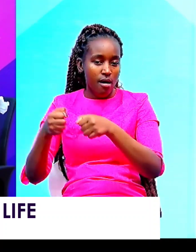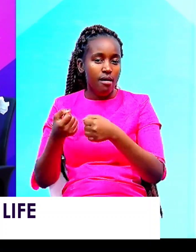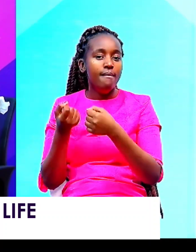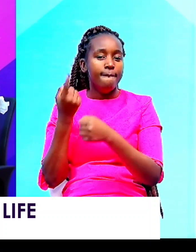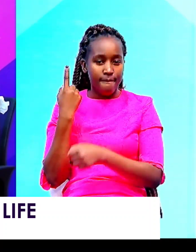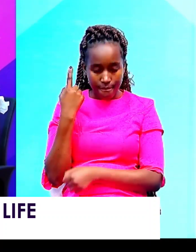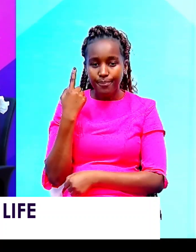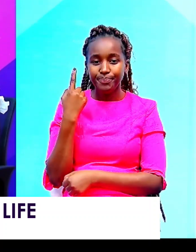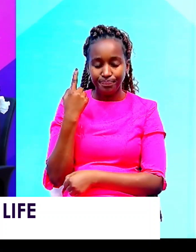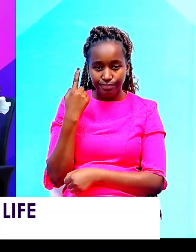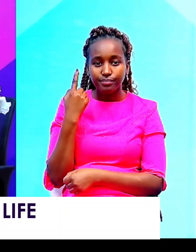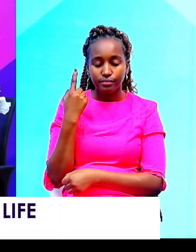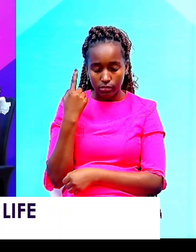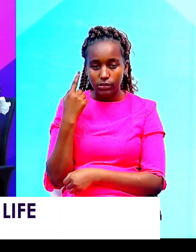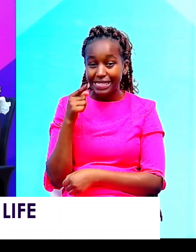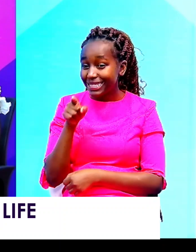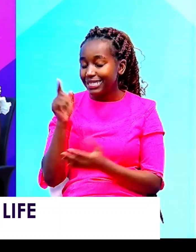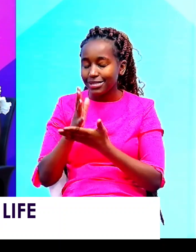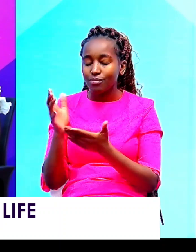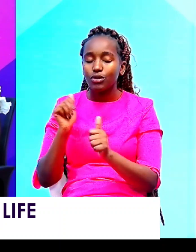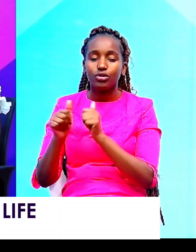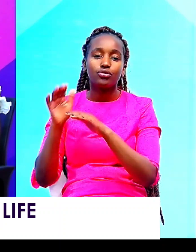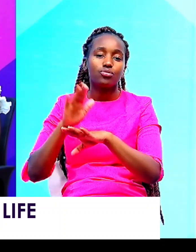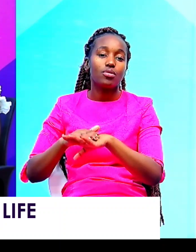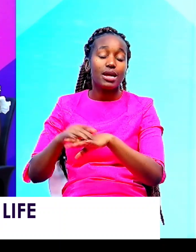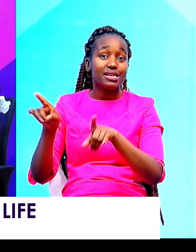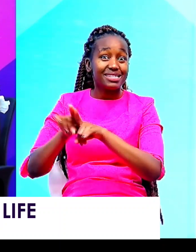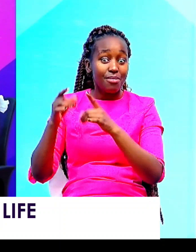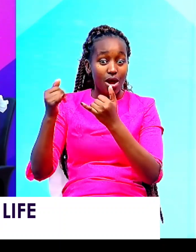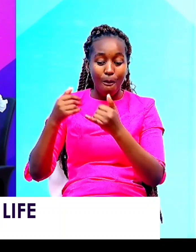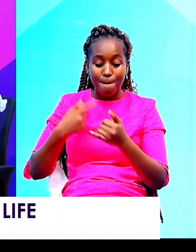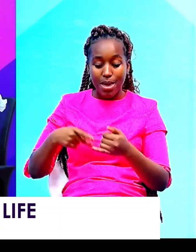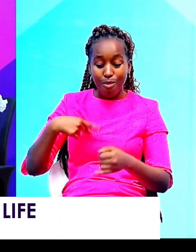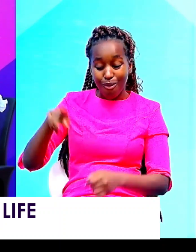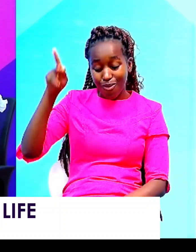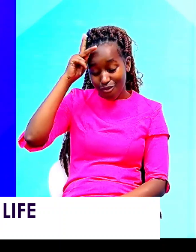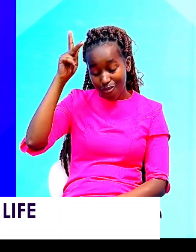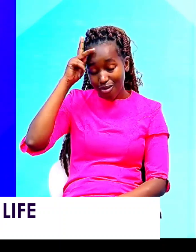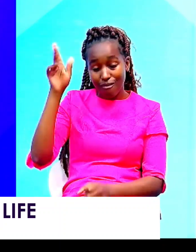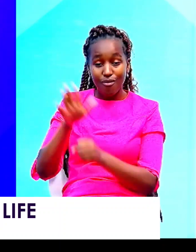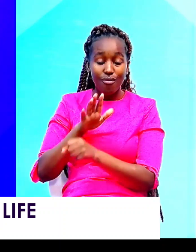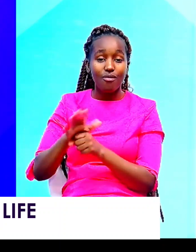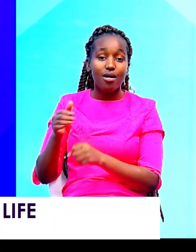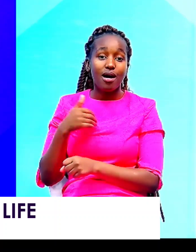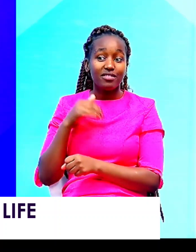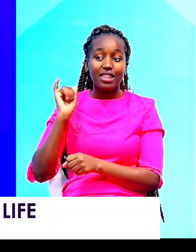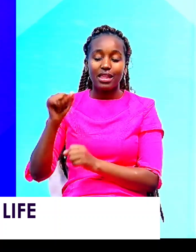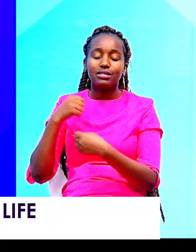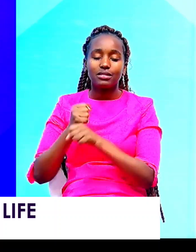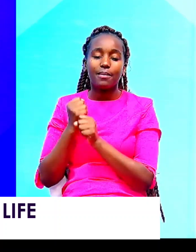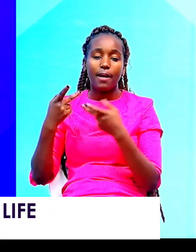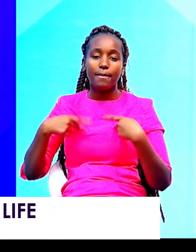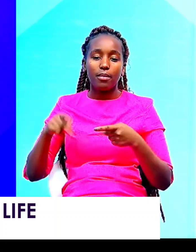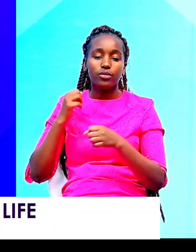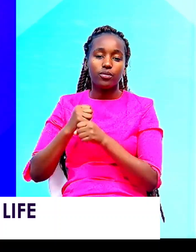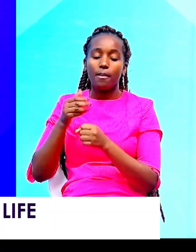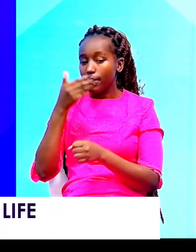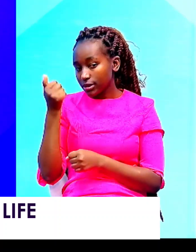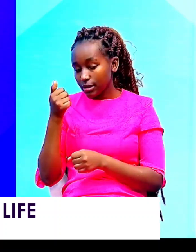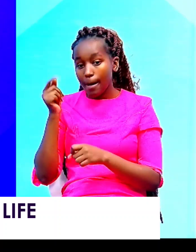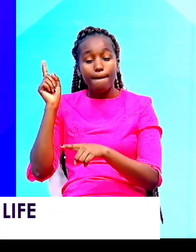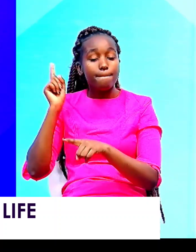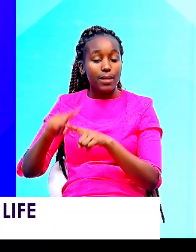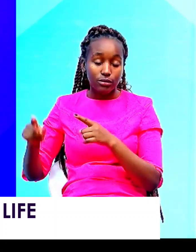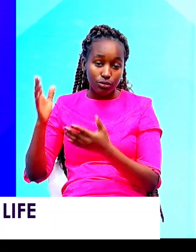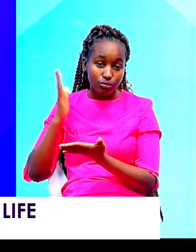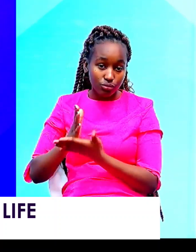good thing that came, that people are enlightened. Okay. That would help them do better. But it is them that